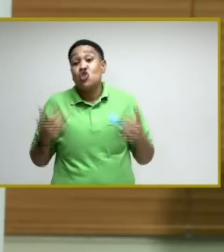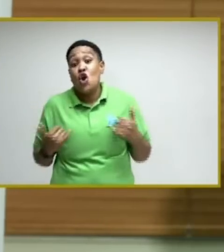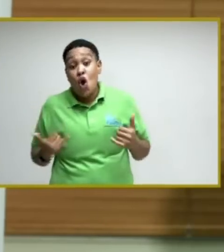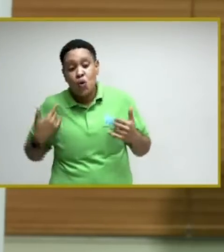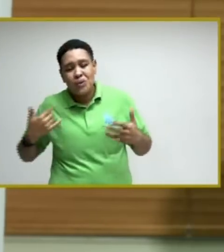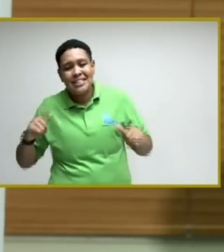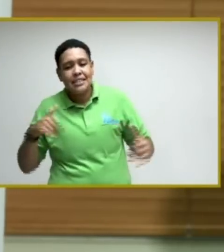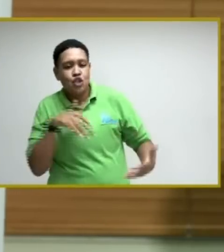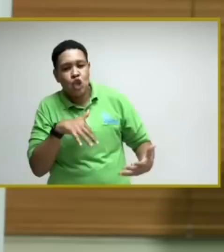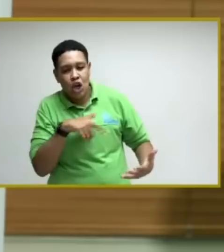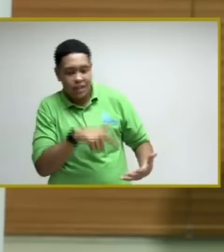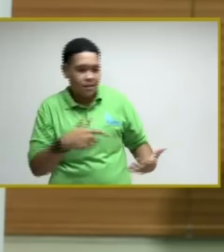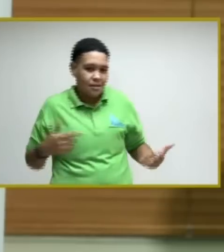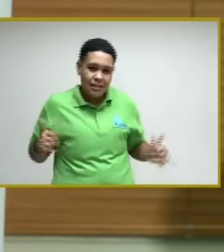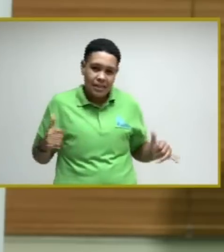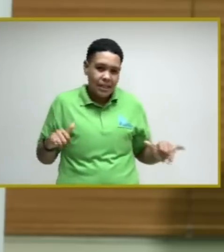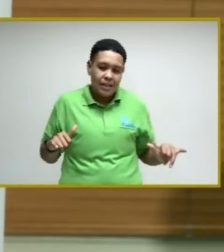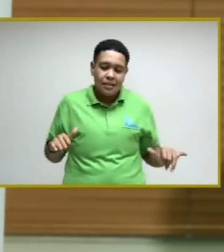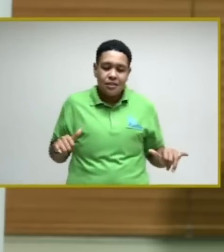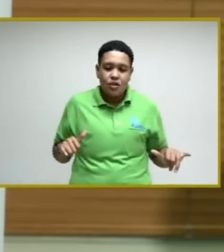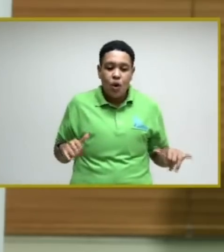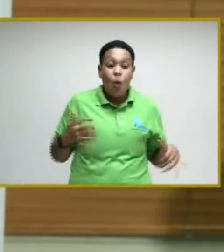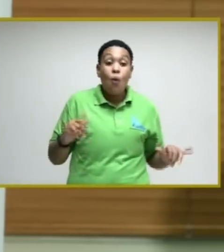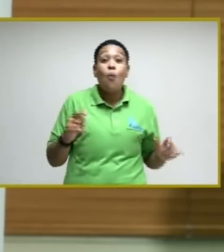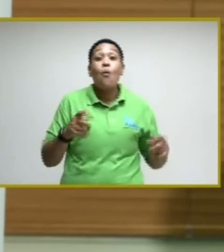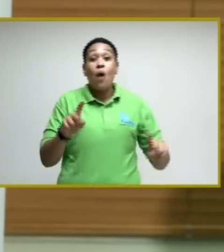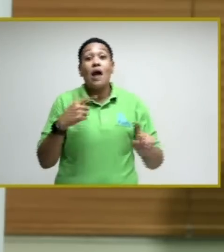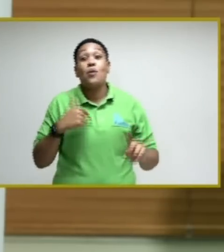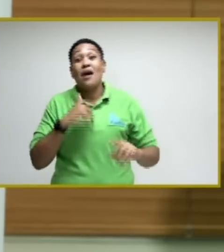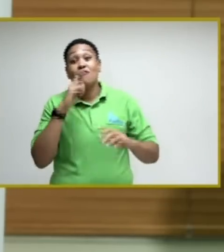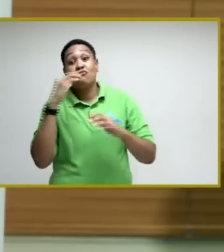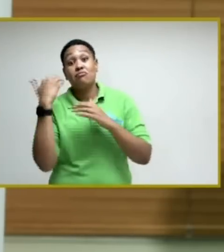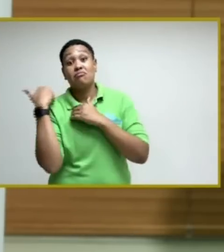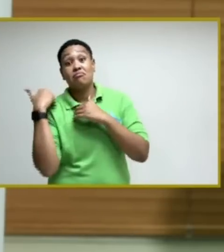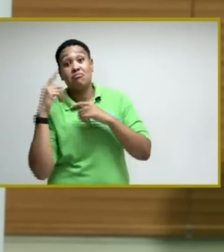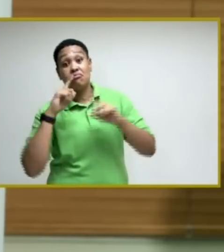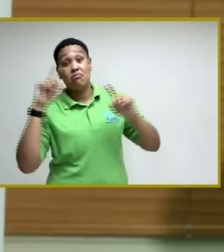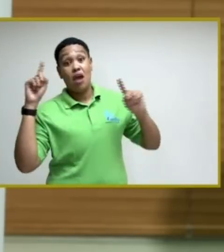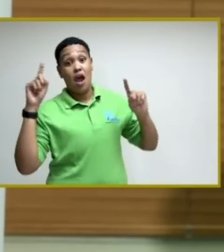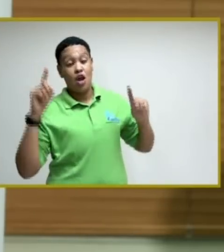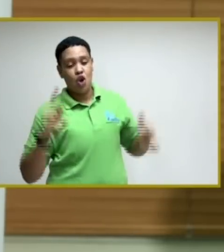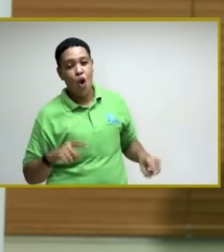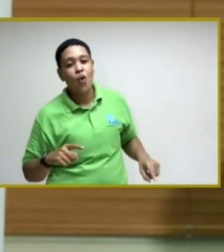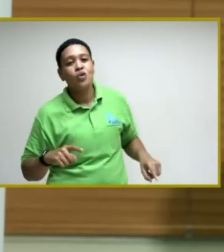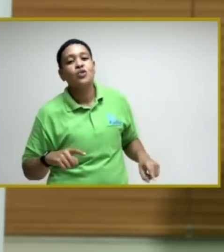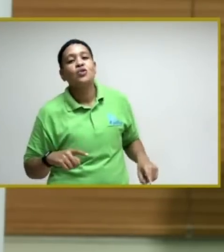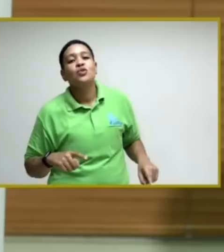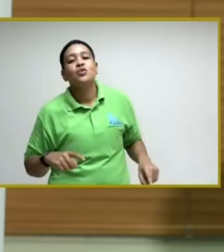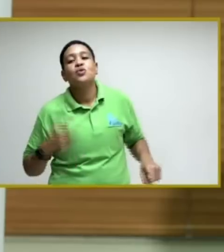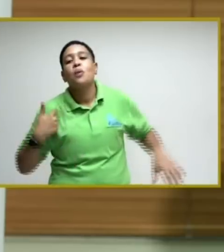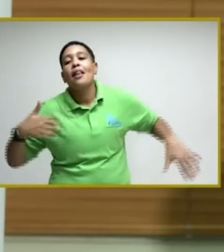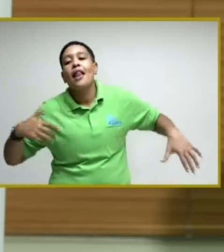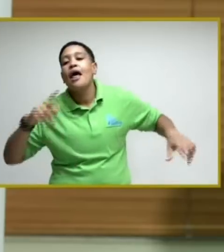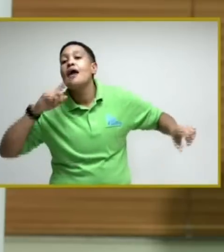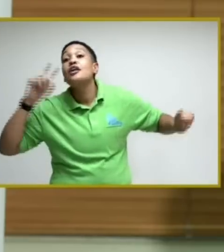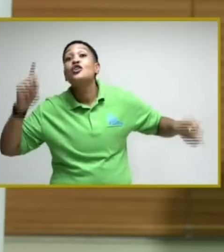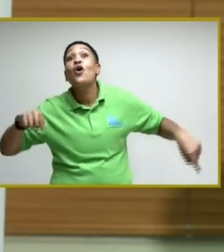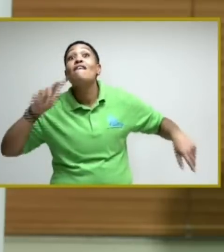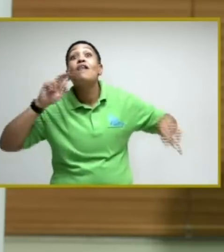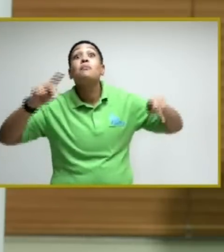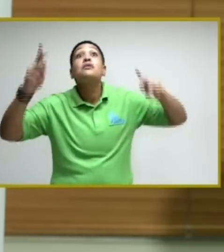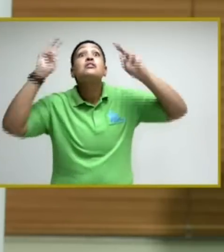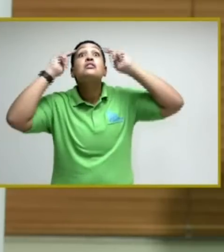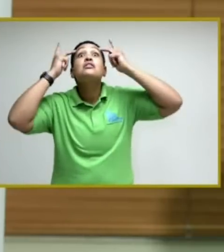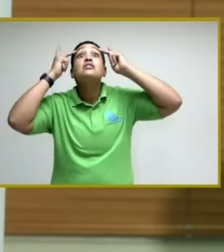still studying it. So while we have an obligation to announce, we're not announcing for persons to panic.